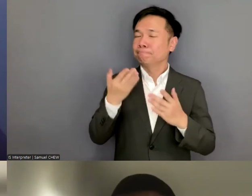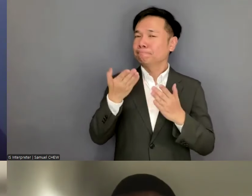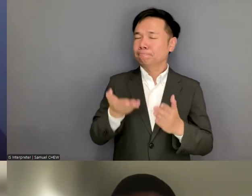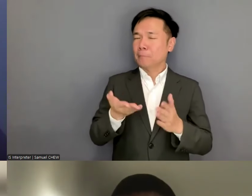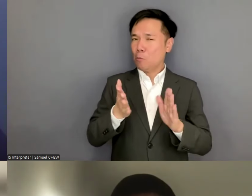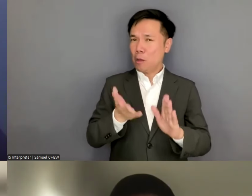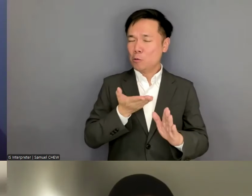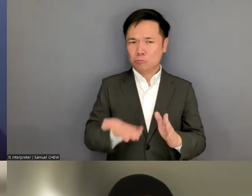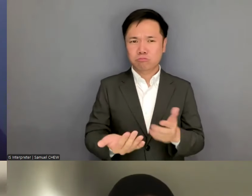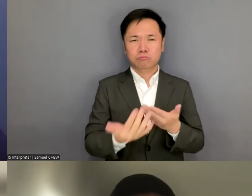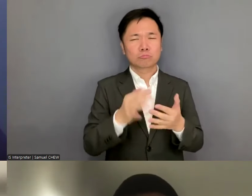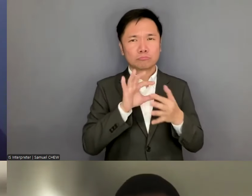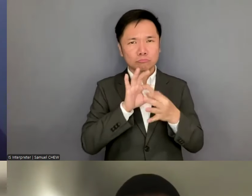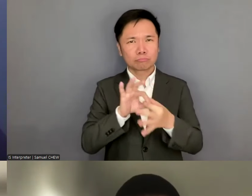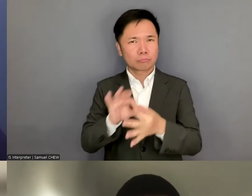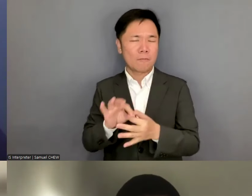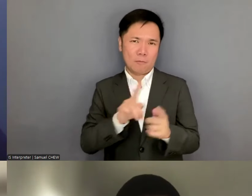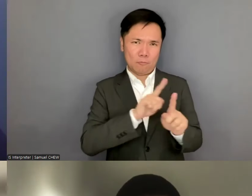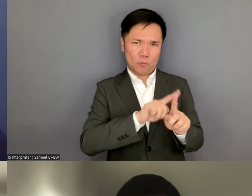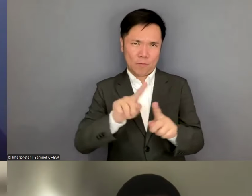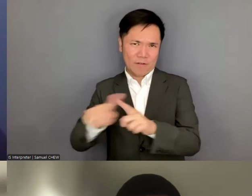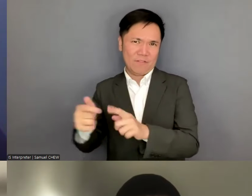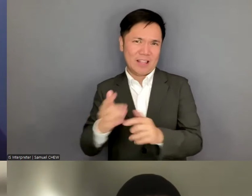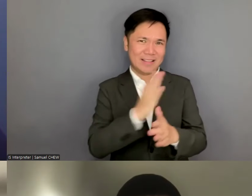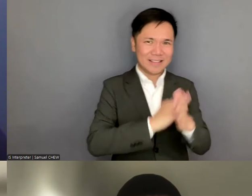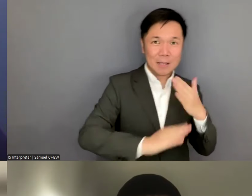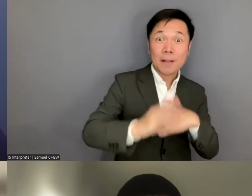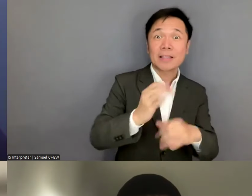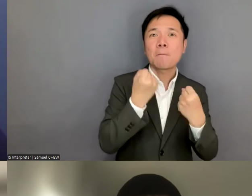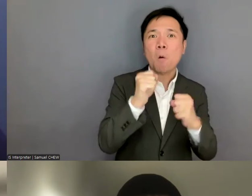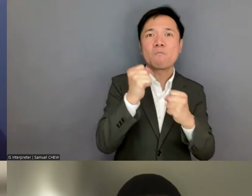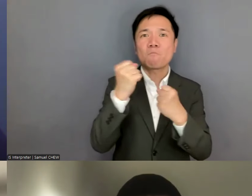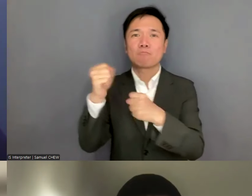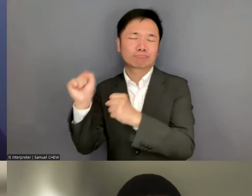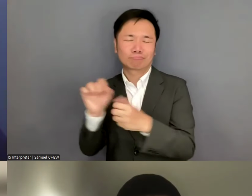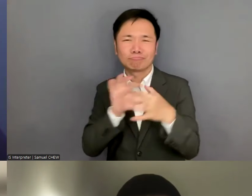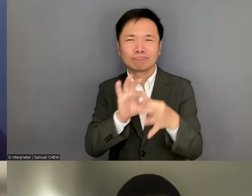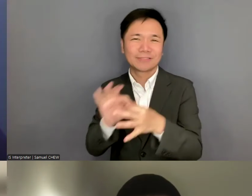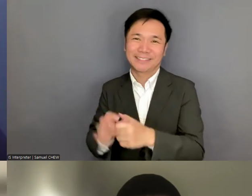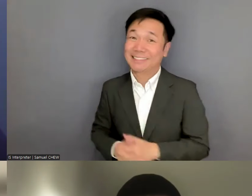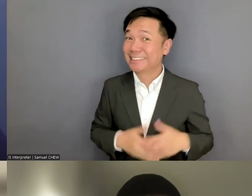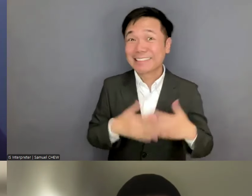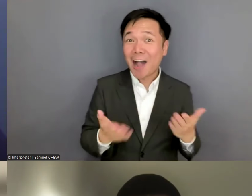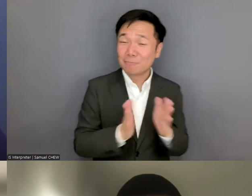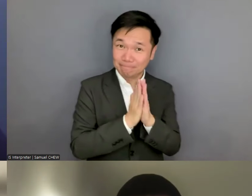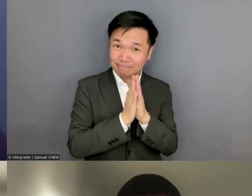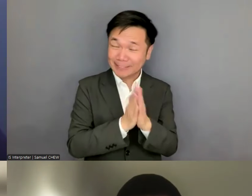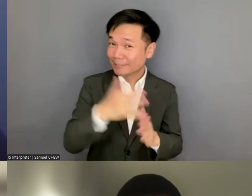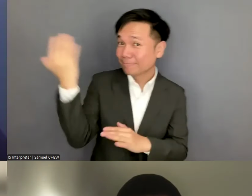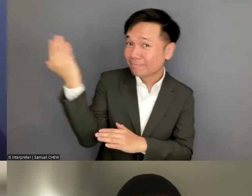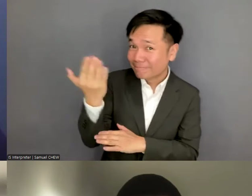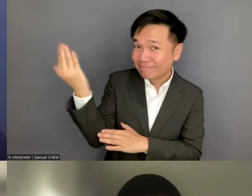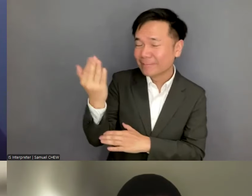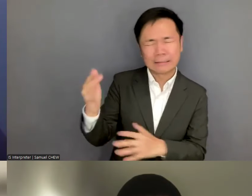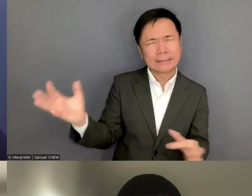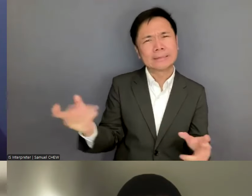of the conversation within the disability movement. So please finish us out for today and share kind of what we need to think